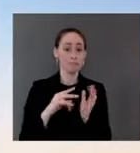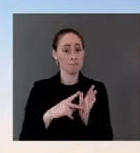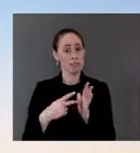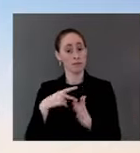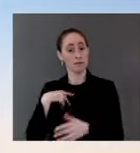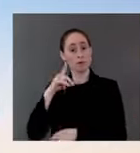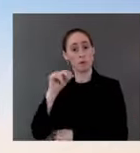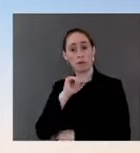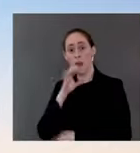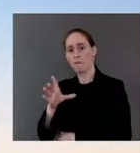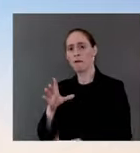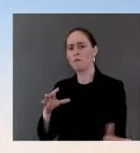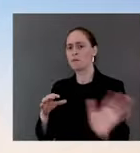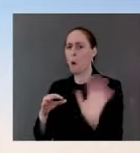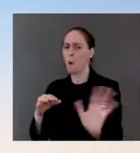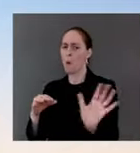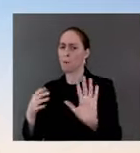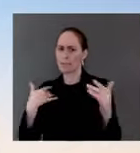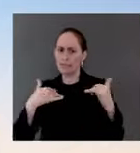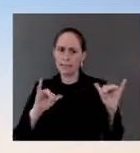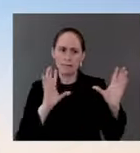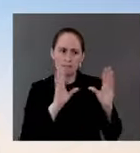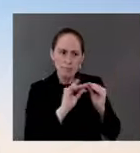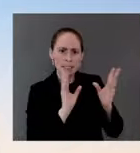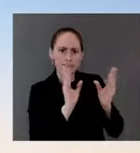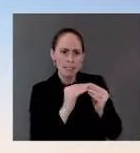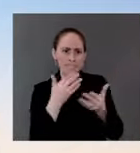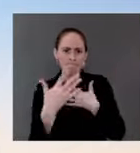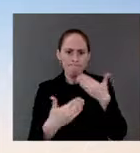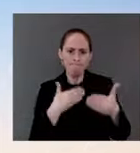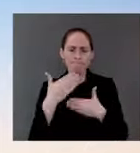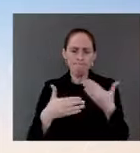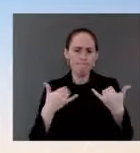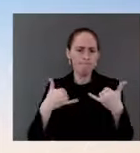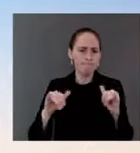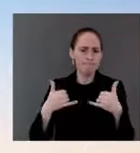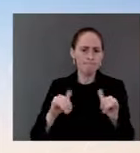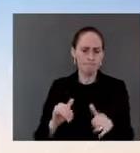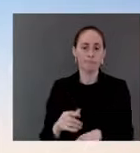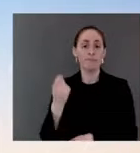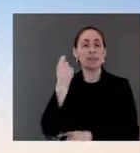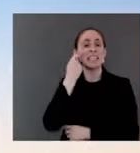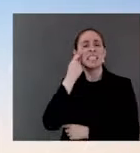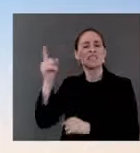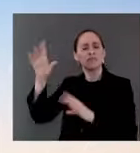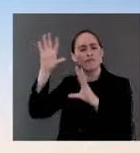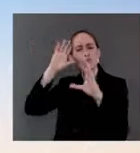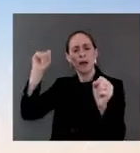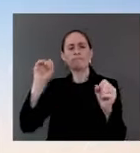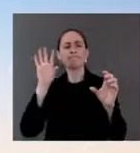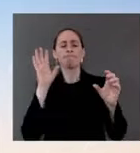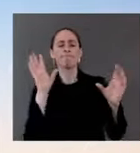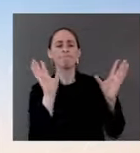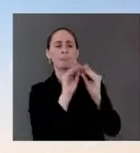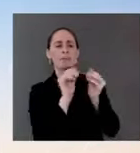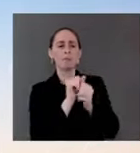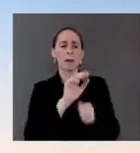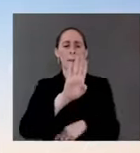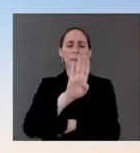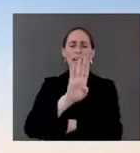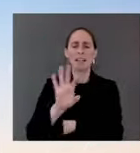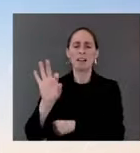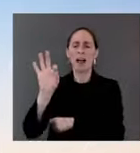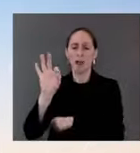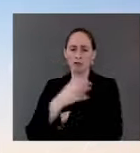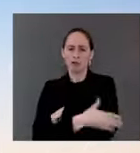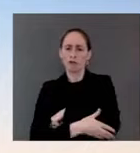B9 leaders yesterday, as well as the Ukrainians, but we are in touch through senior officials at the State Department, in the White House, and we will continue